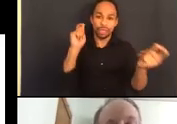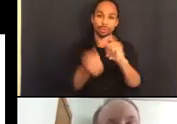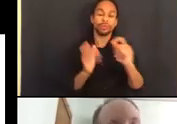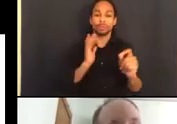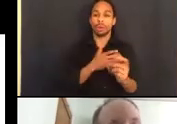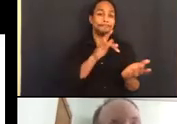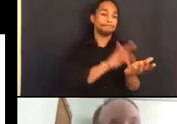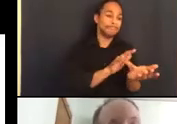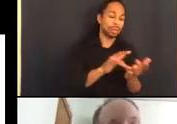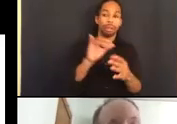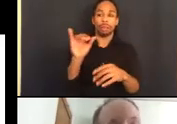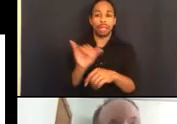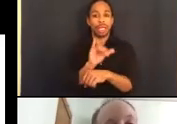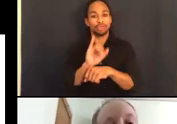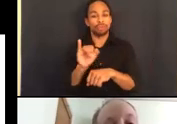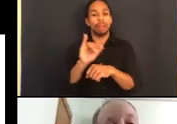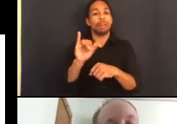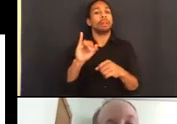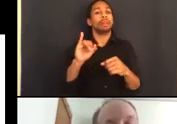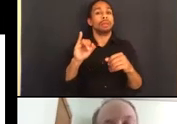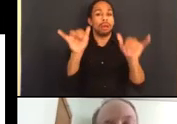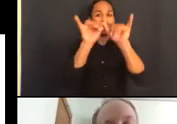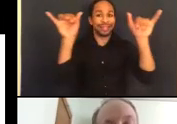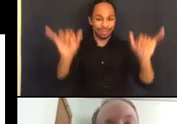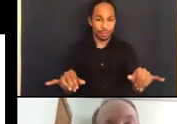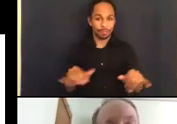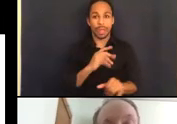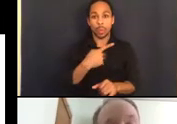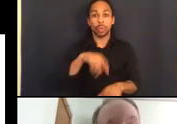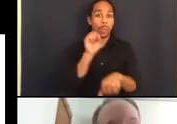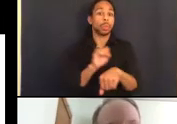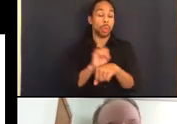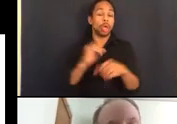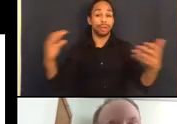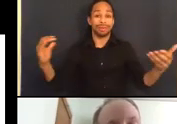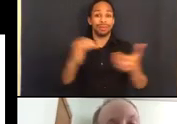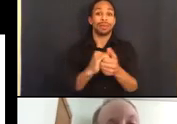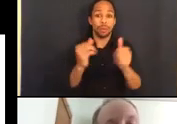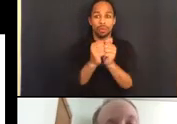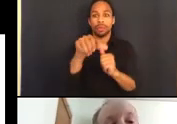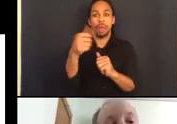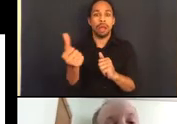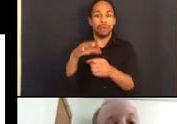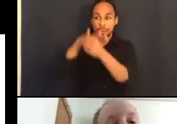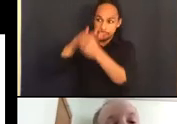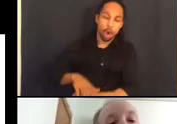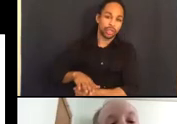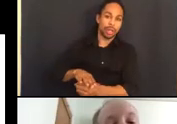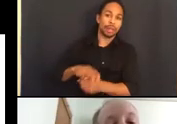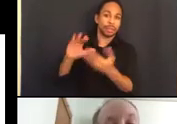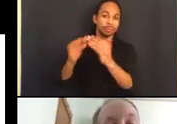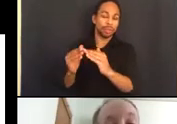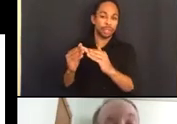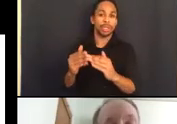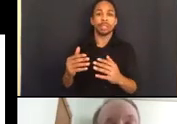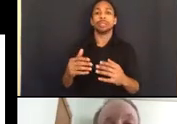And we work in alignment and in solidarity with other marginalized communities and RAD healthcare workers, healers,